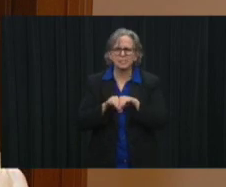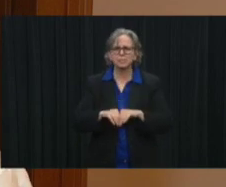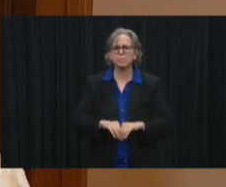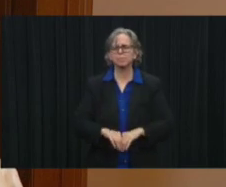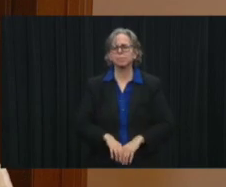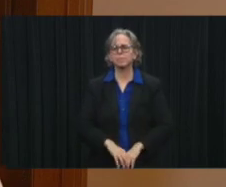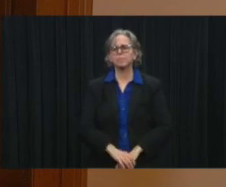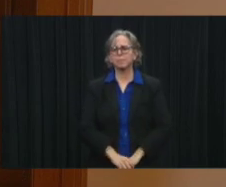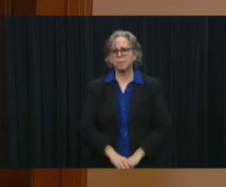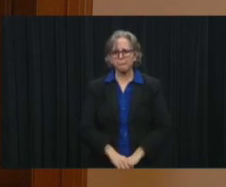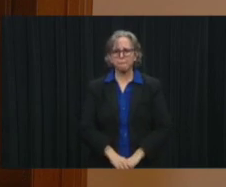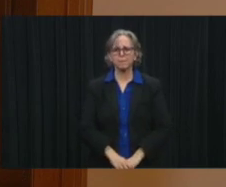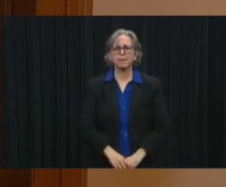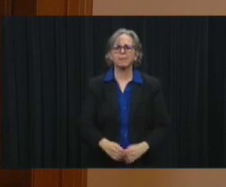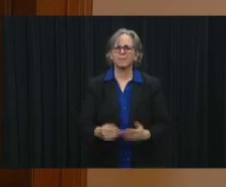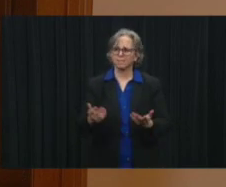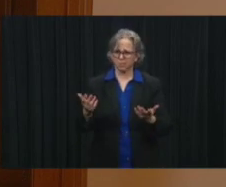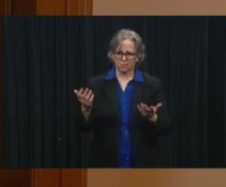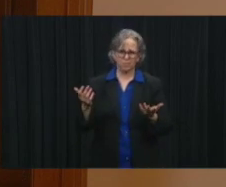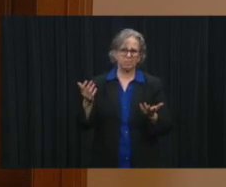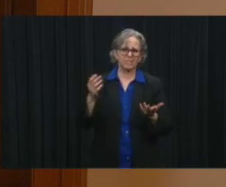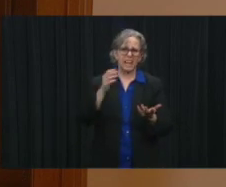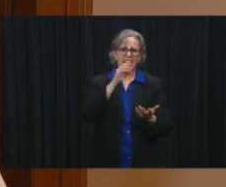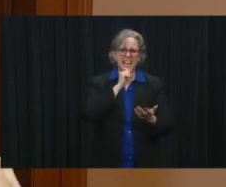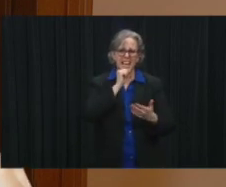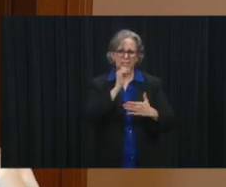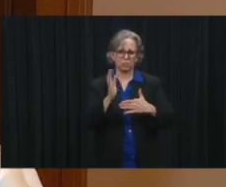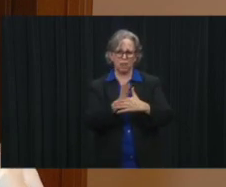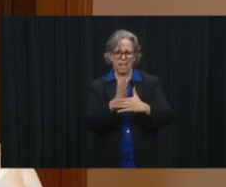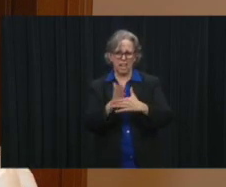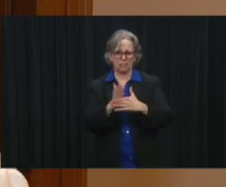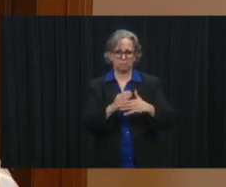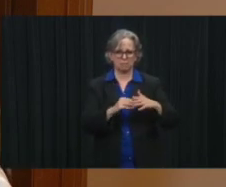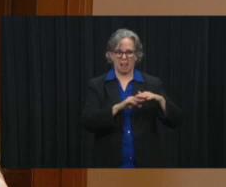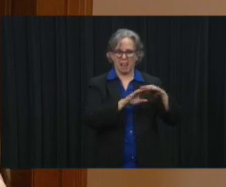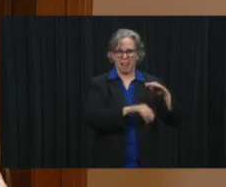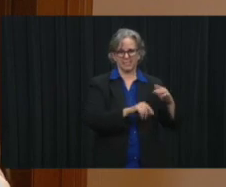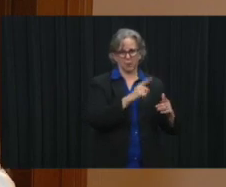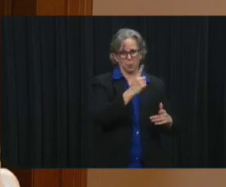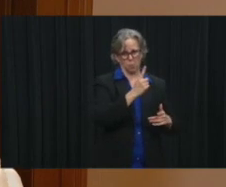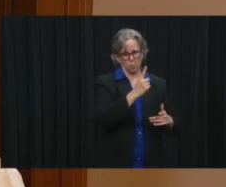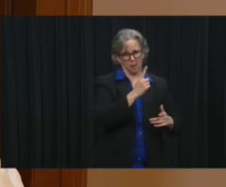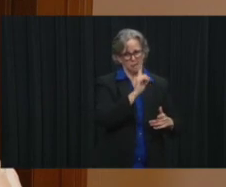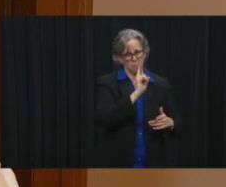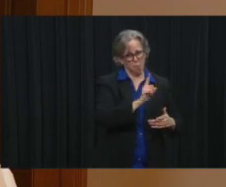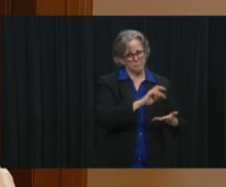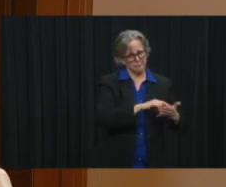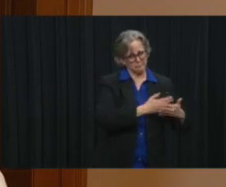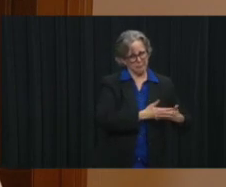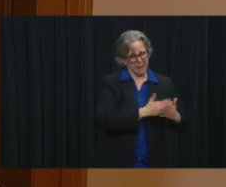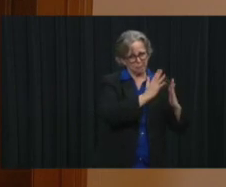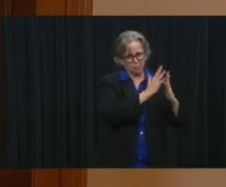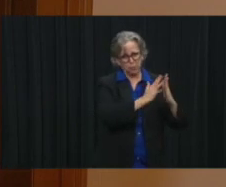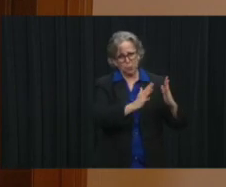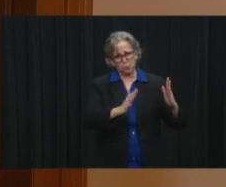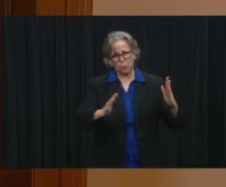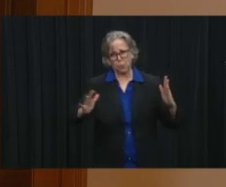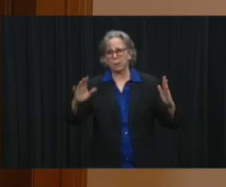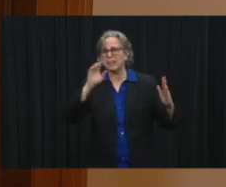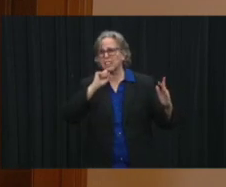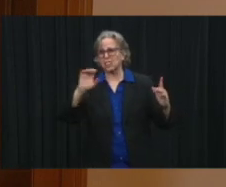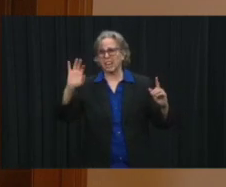our age range stays from less than 1 year of age, an infant, to 96 with a median age right now